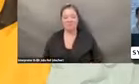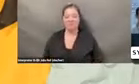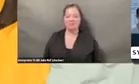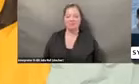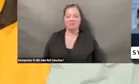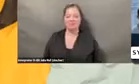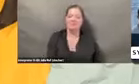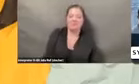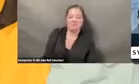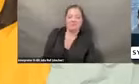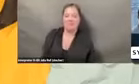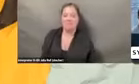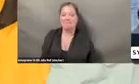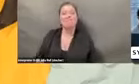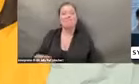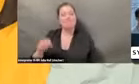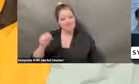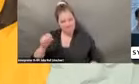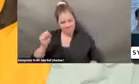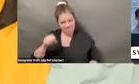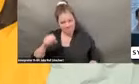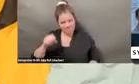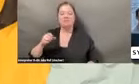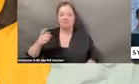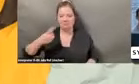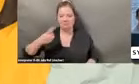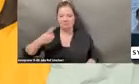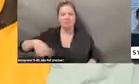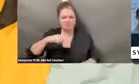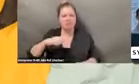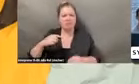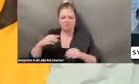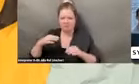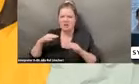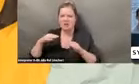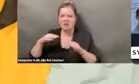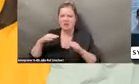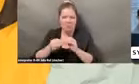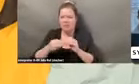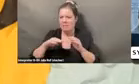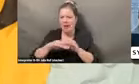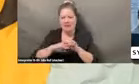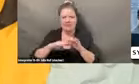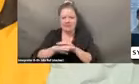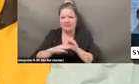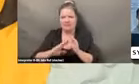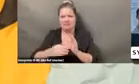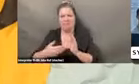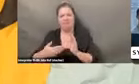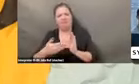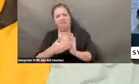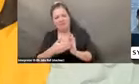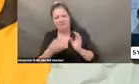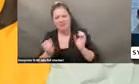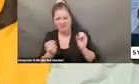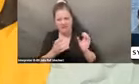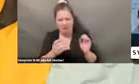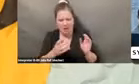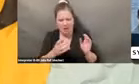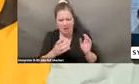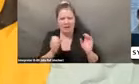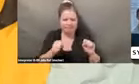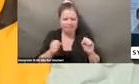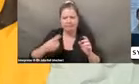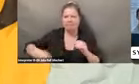Yes, we definitely found accessibility problems in feedback mechanisms, and that was a frequent